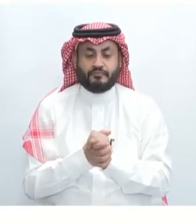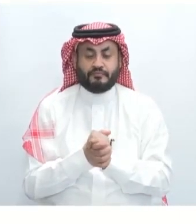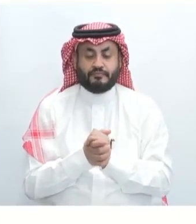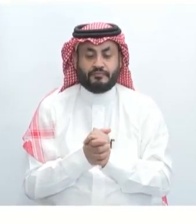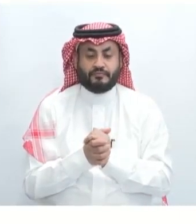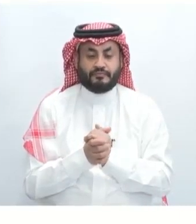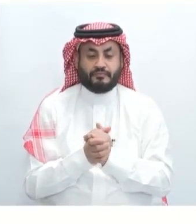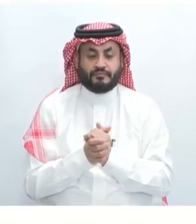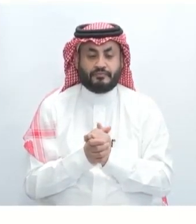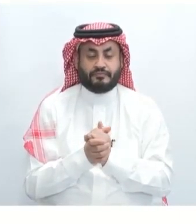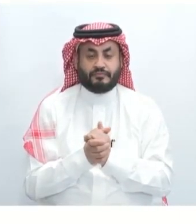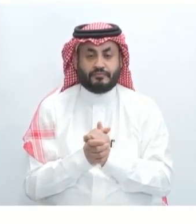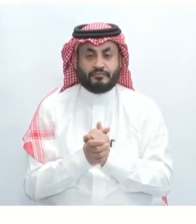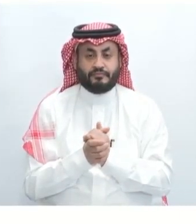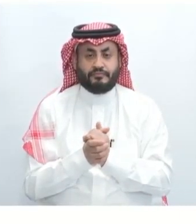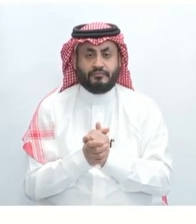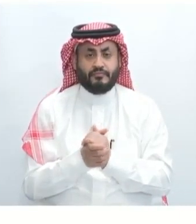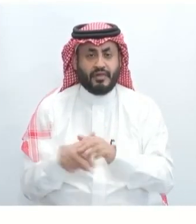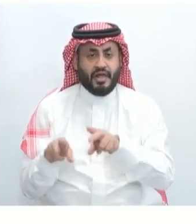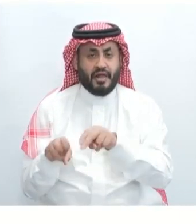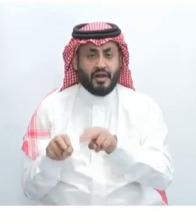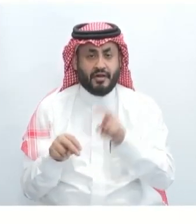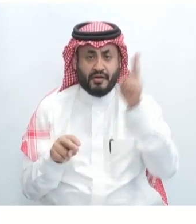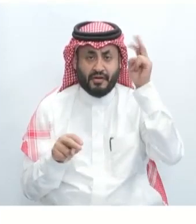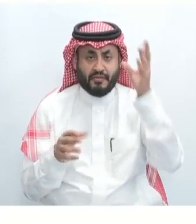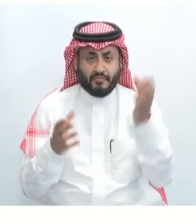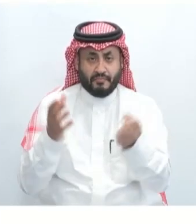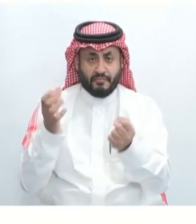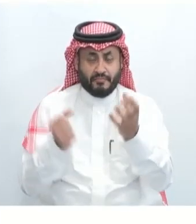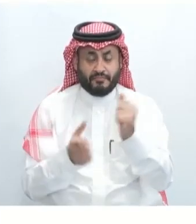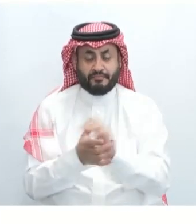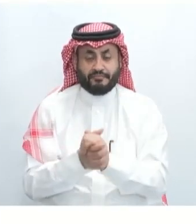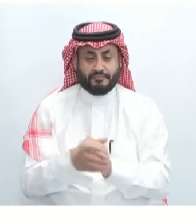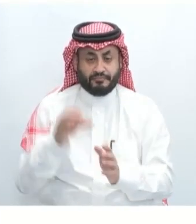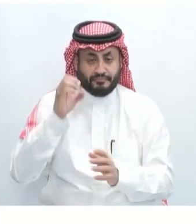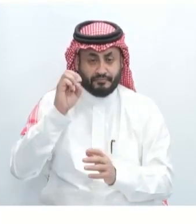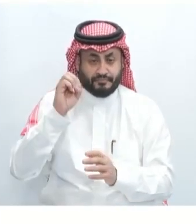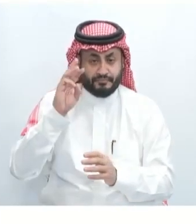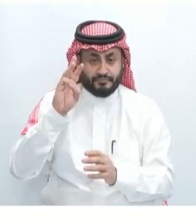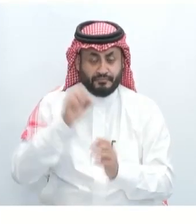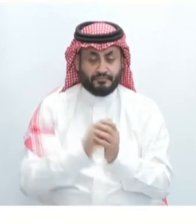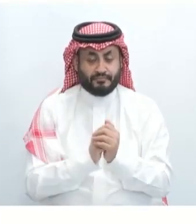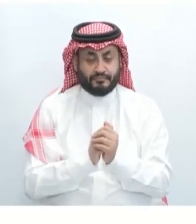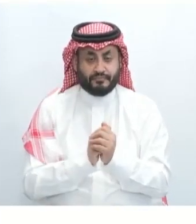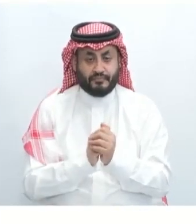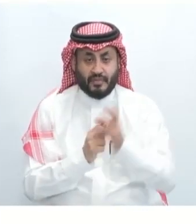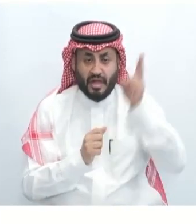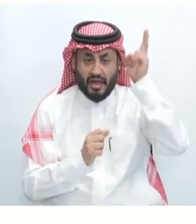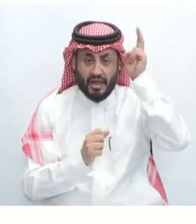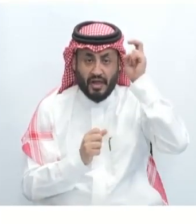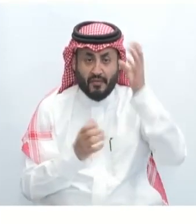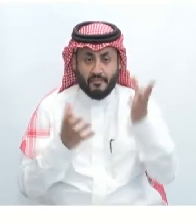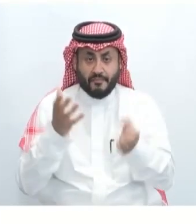and white. It's a cow. Again, read it. It's a